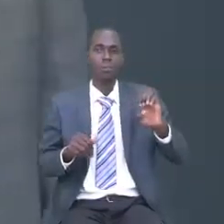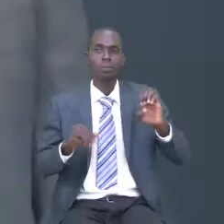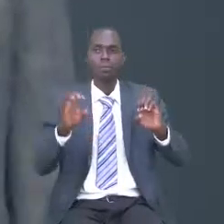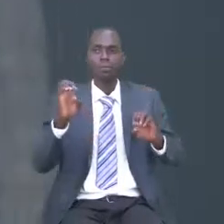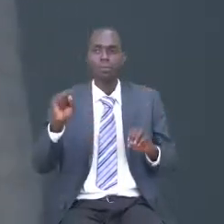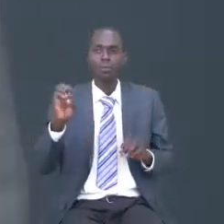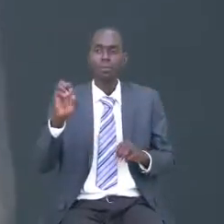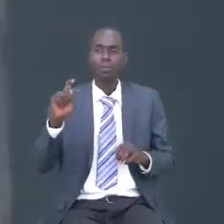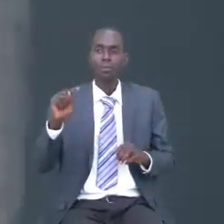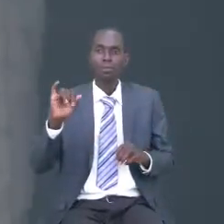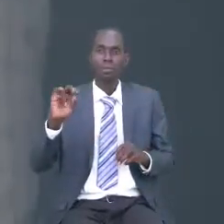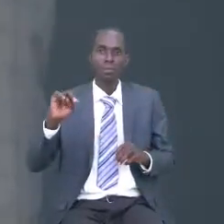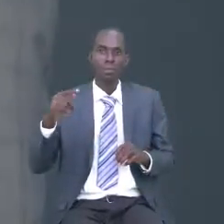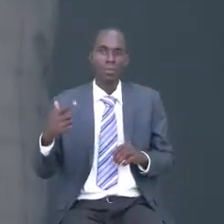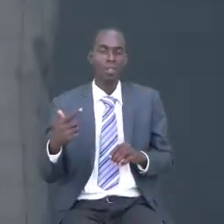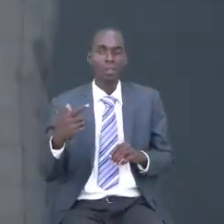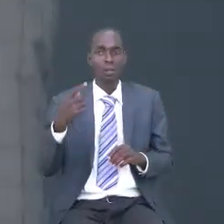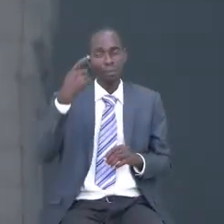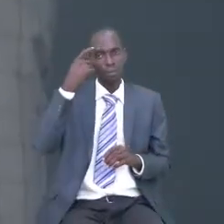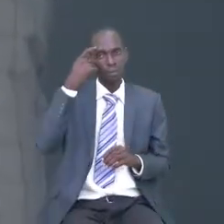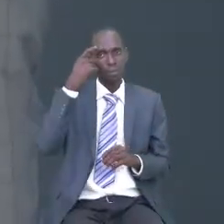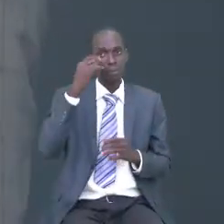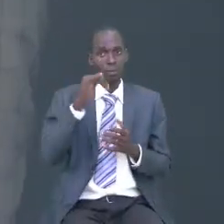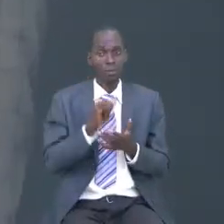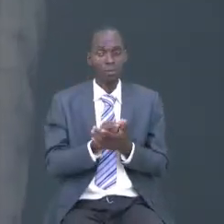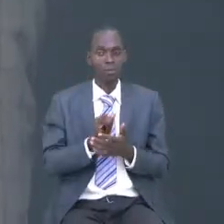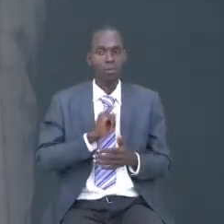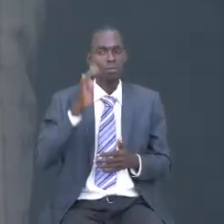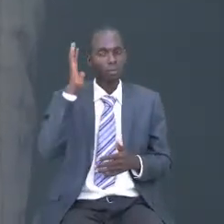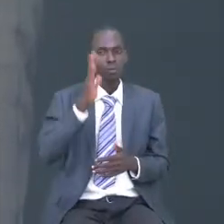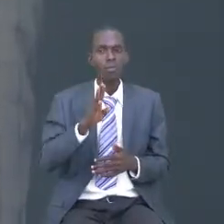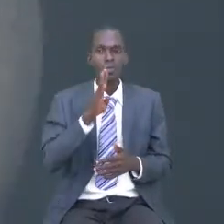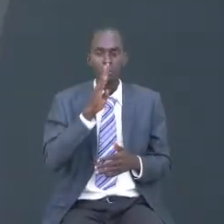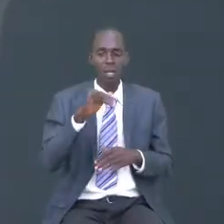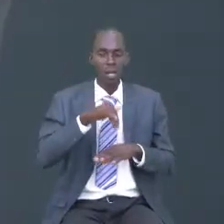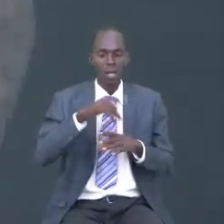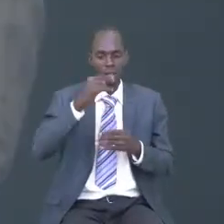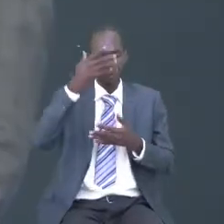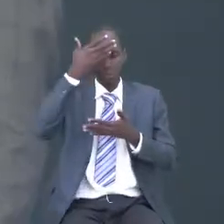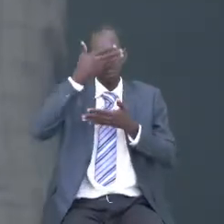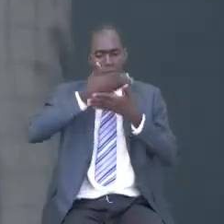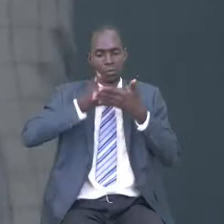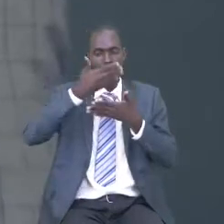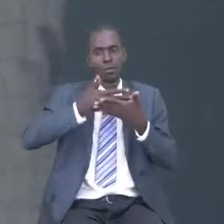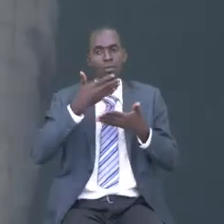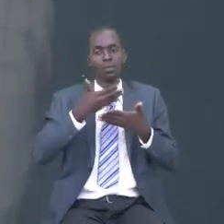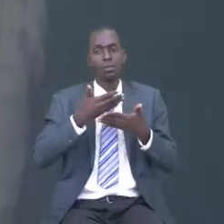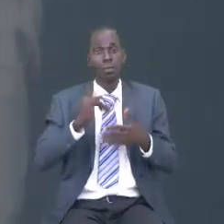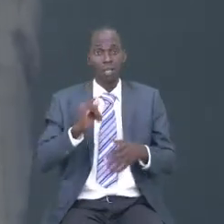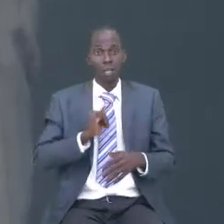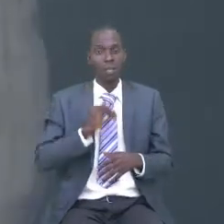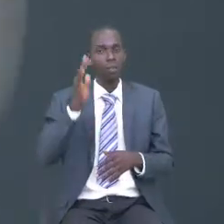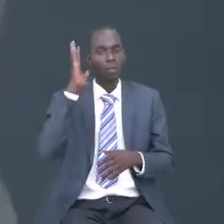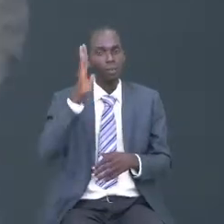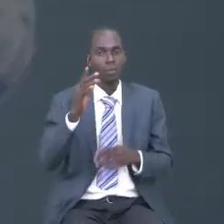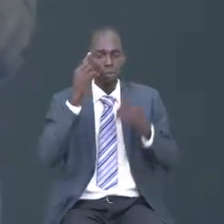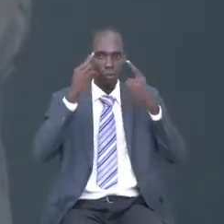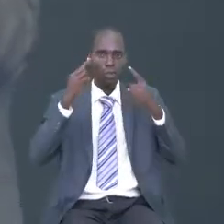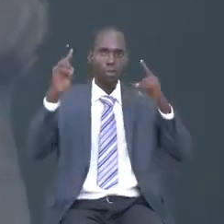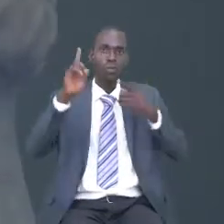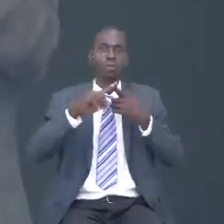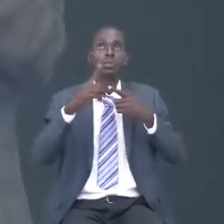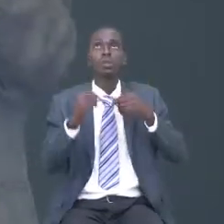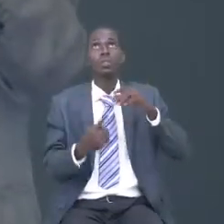mindset. That I'll be in front of the queue. I'm going to make it to the top. I'm going